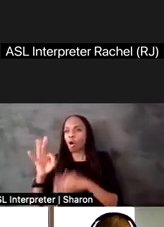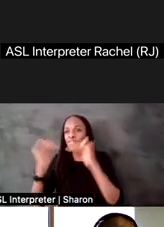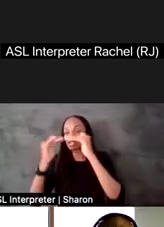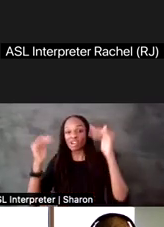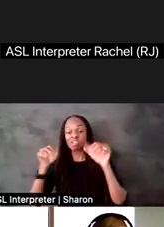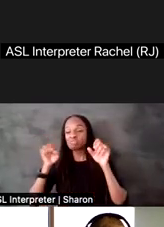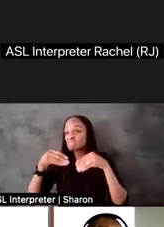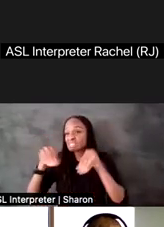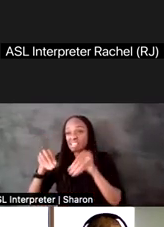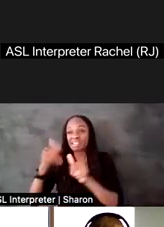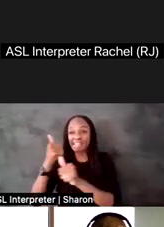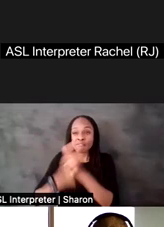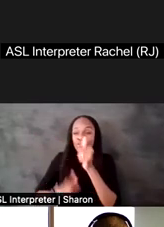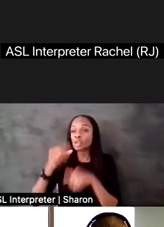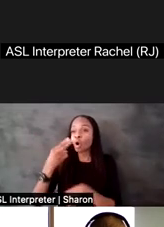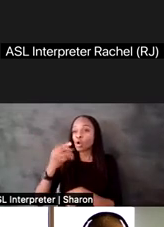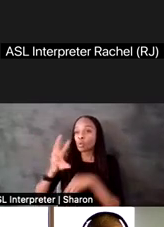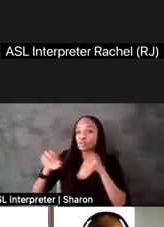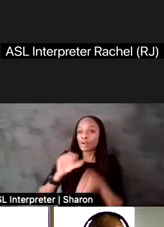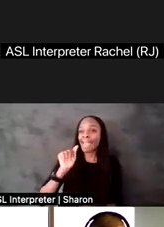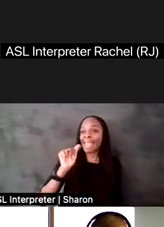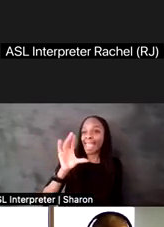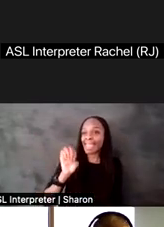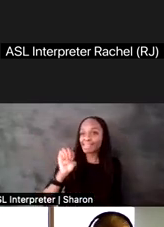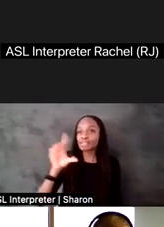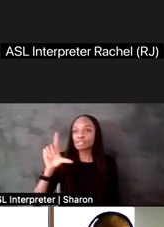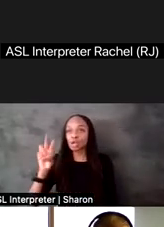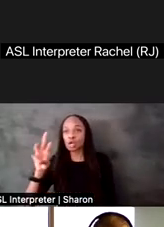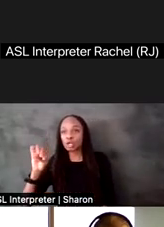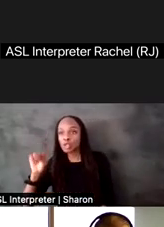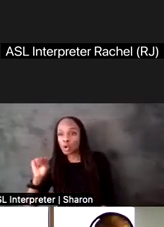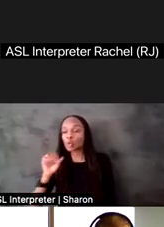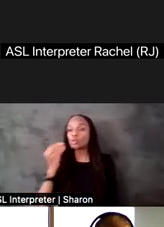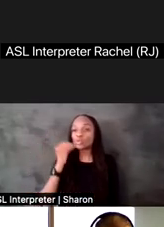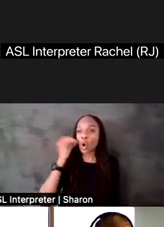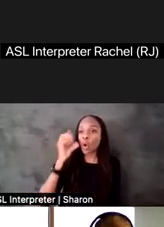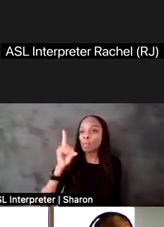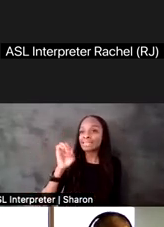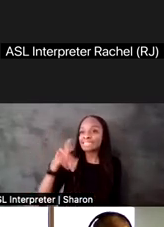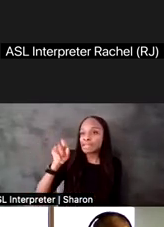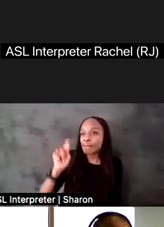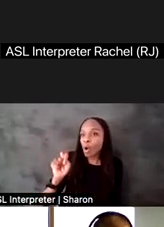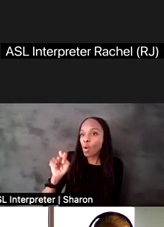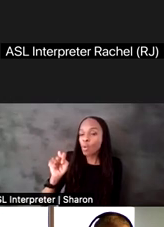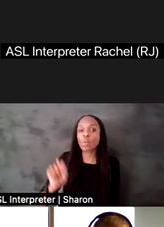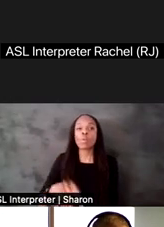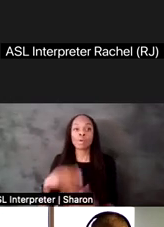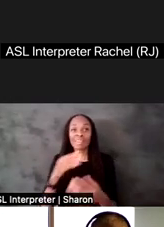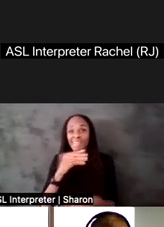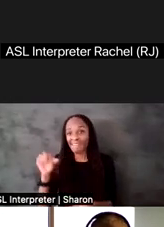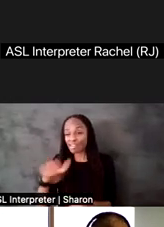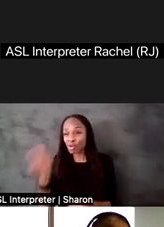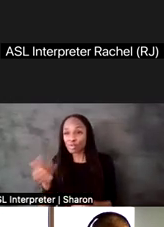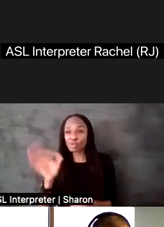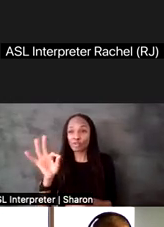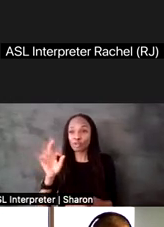store, Ace, Lowe's, Home Depot, whatever's the closest to where you live. Furniture fastener kits, easy